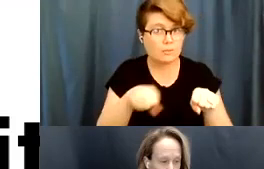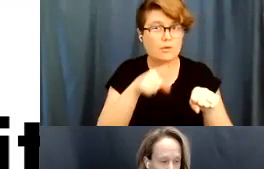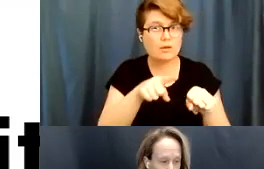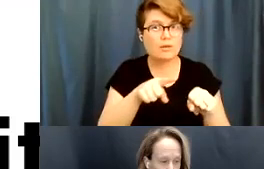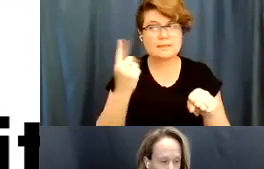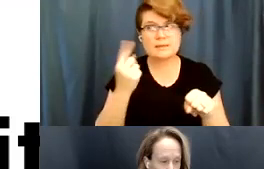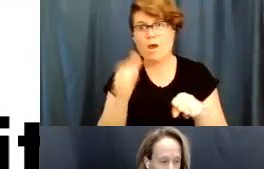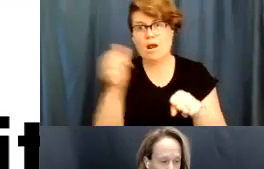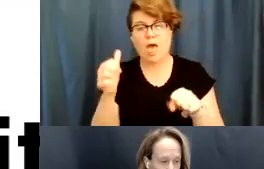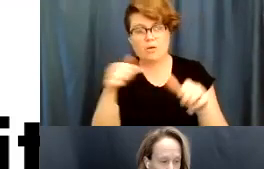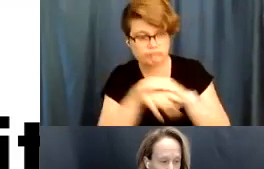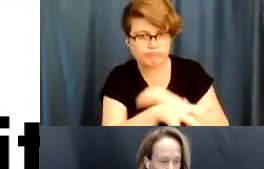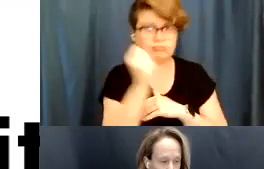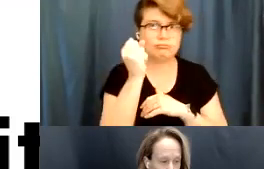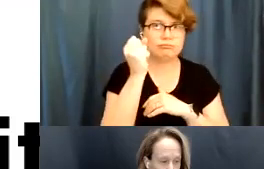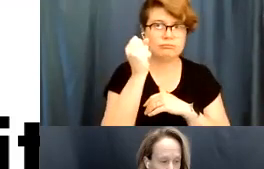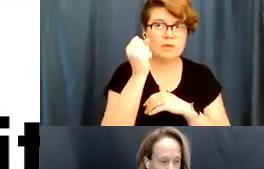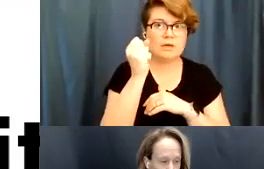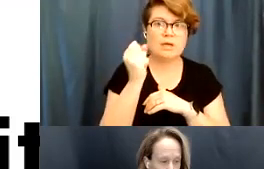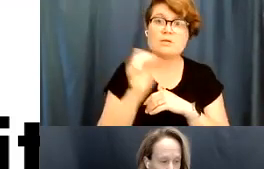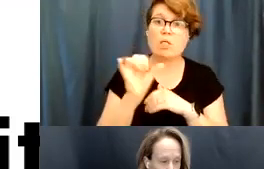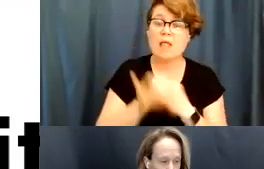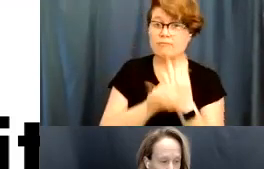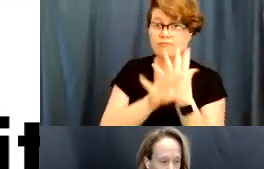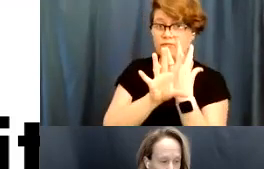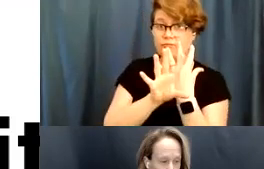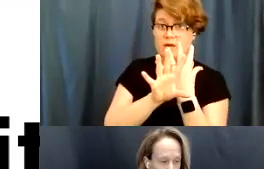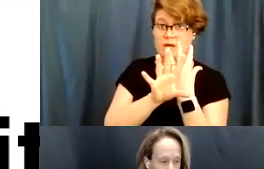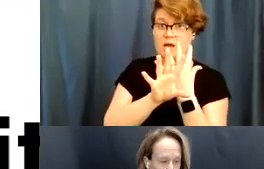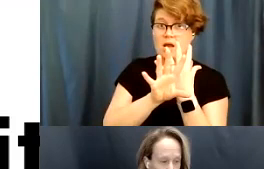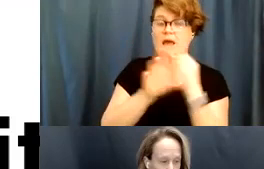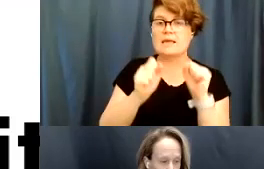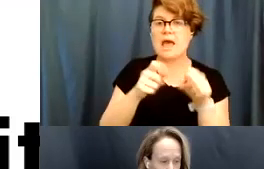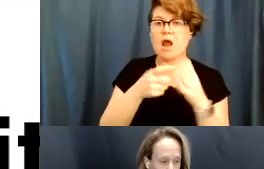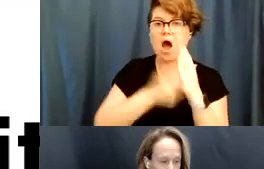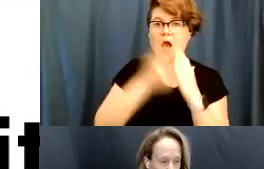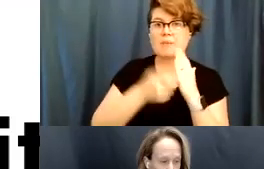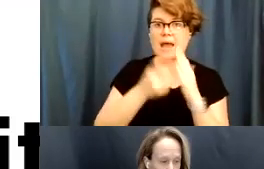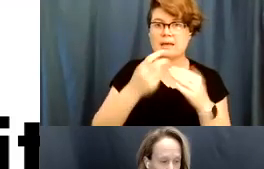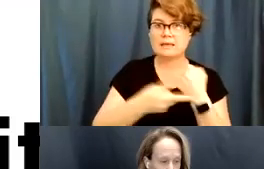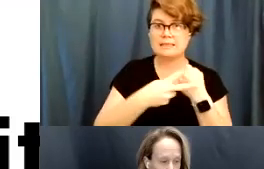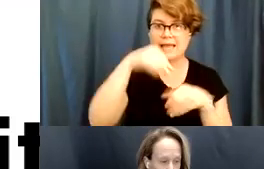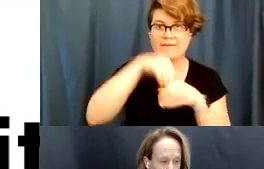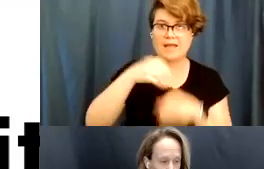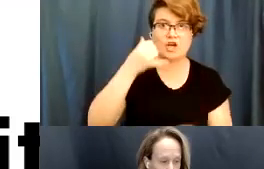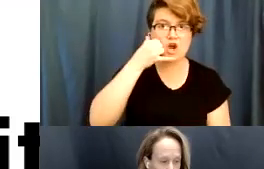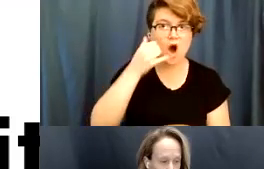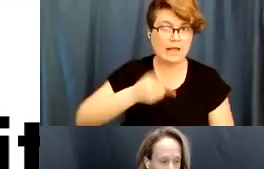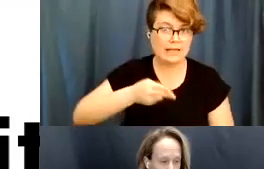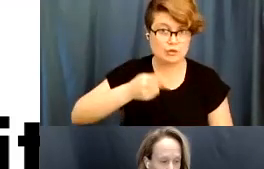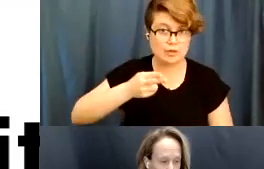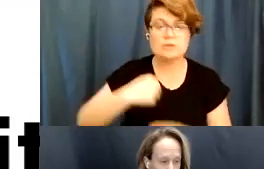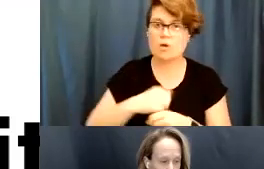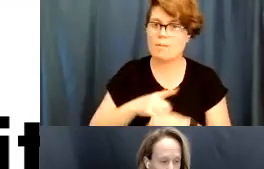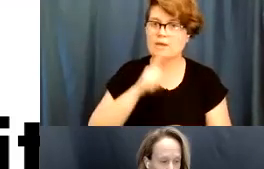compromised. For example, a video call could be automatically stored in the call history. So make sure that you're aware of what